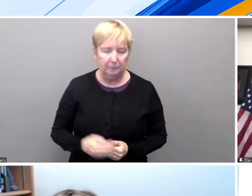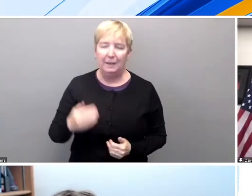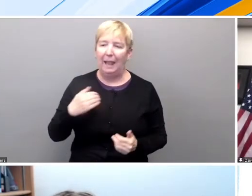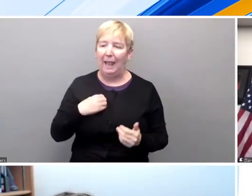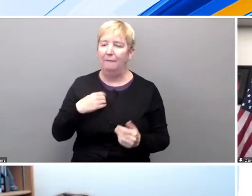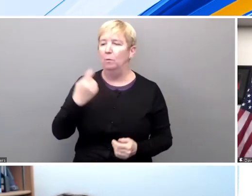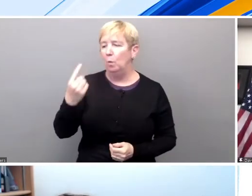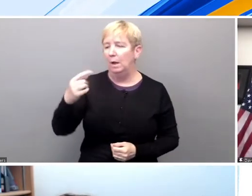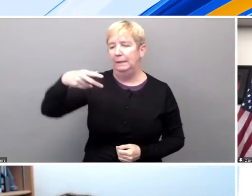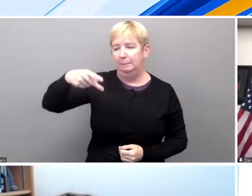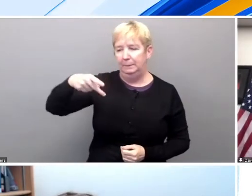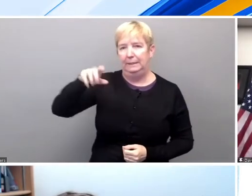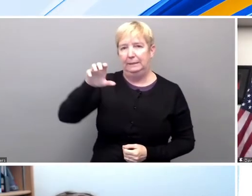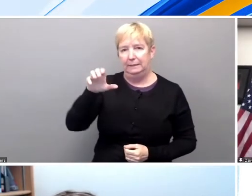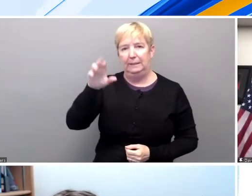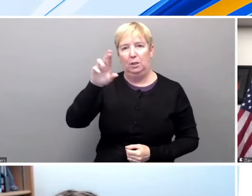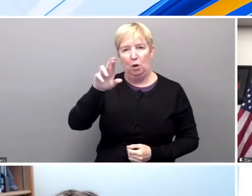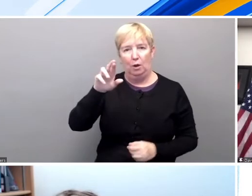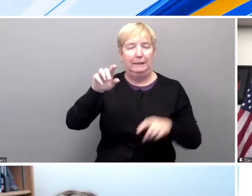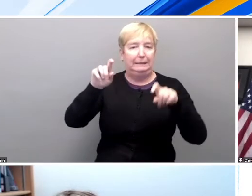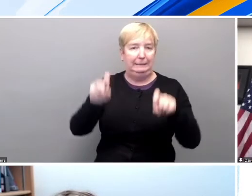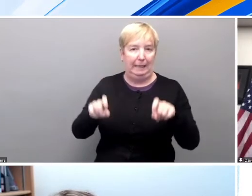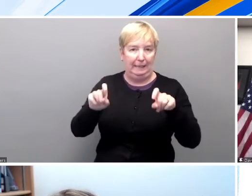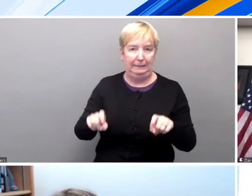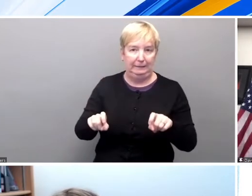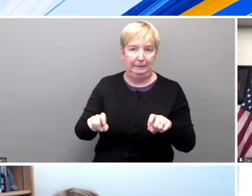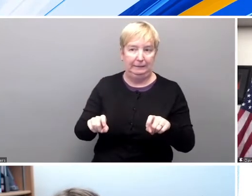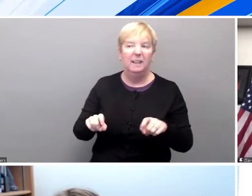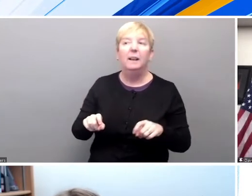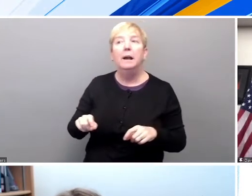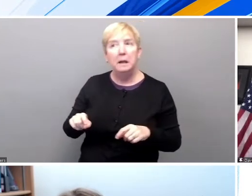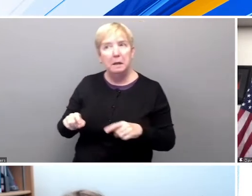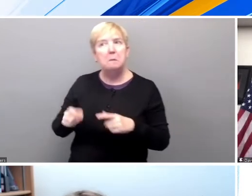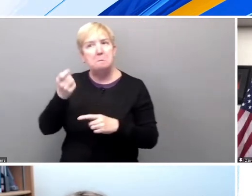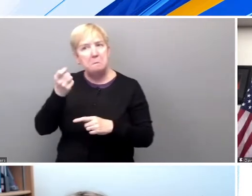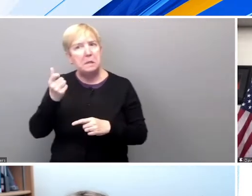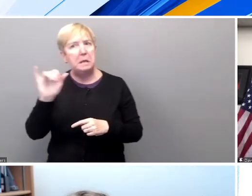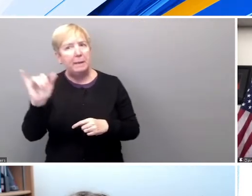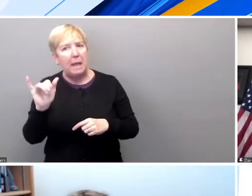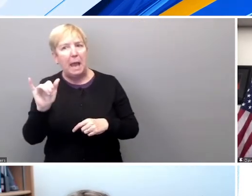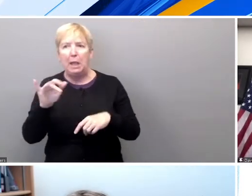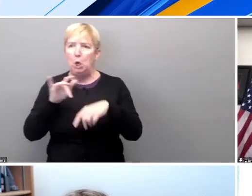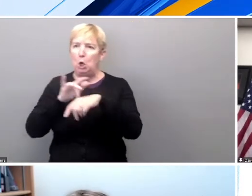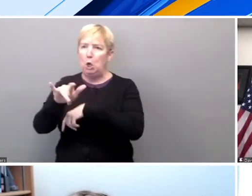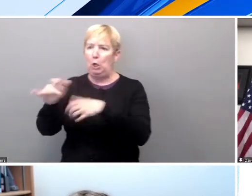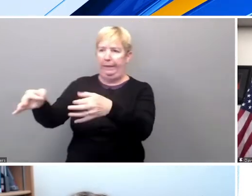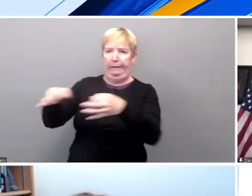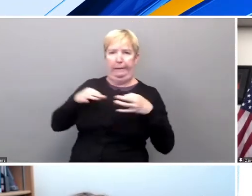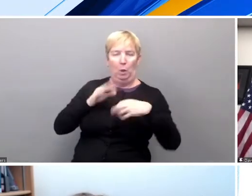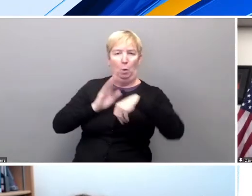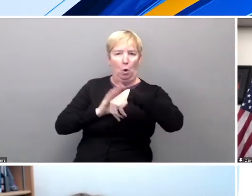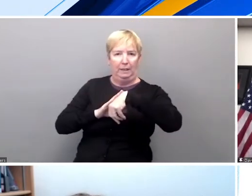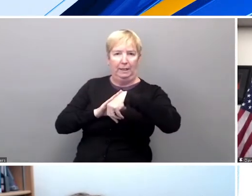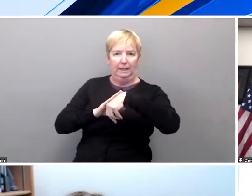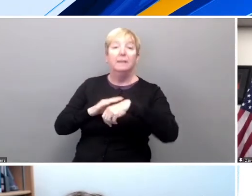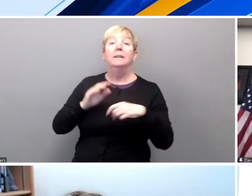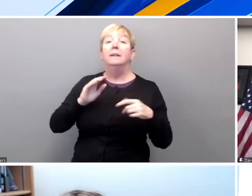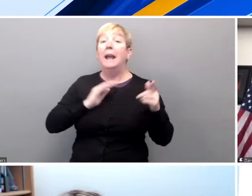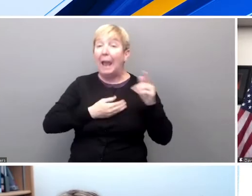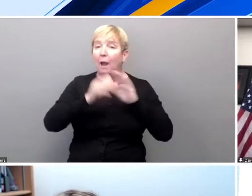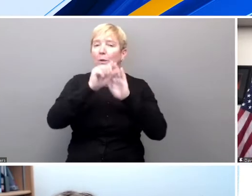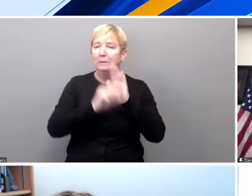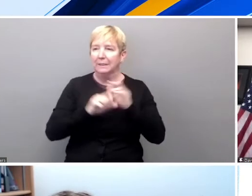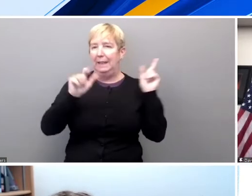test that kind of acts as a little early warning sign. And actually our state lab uses this type